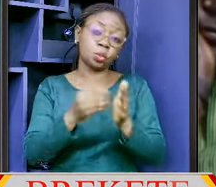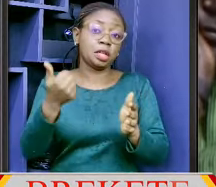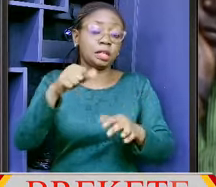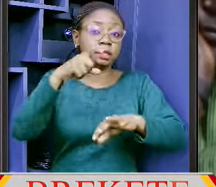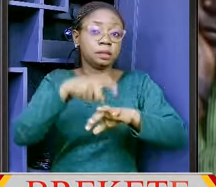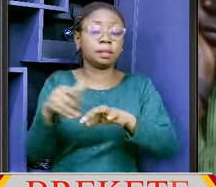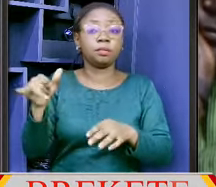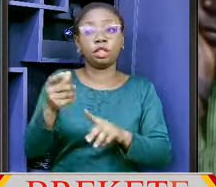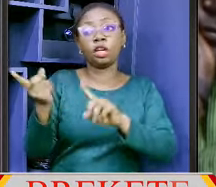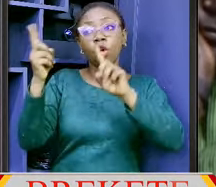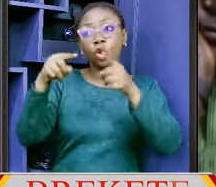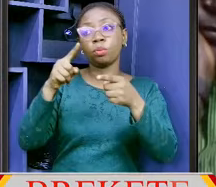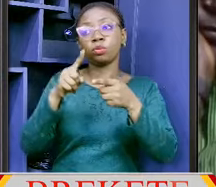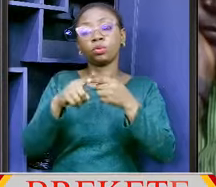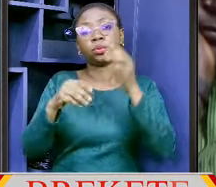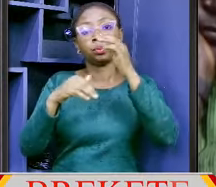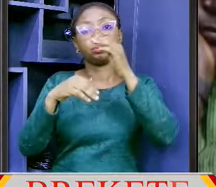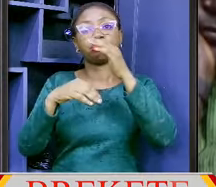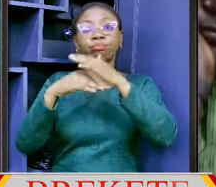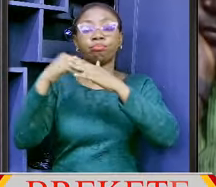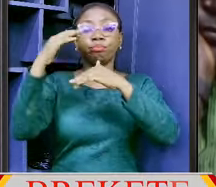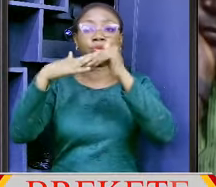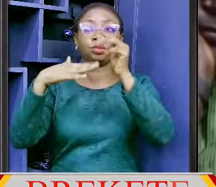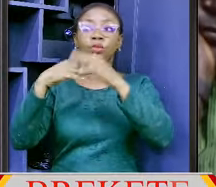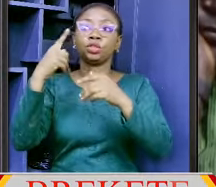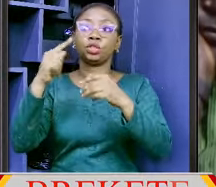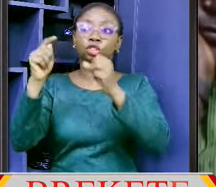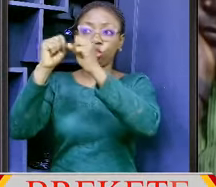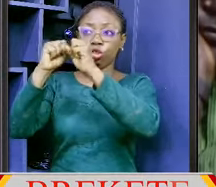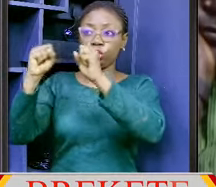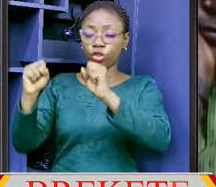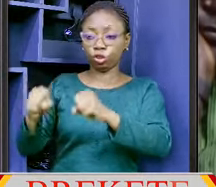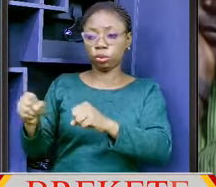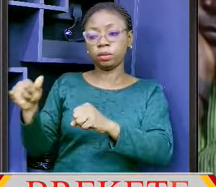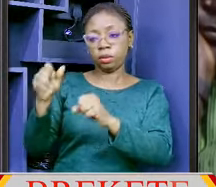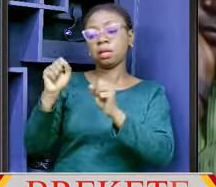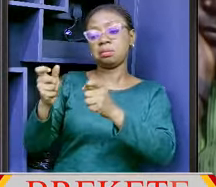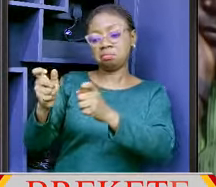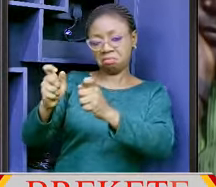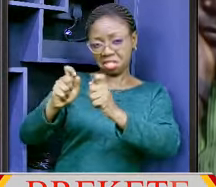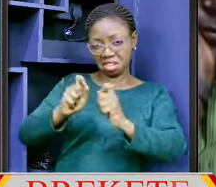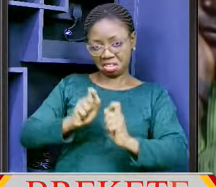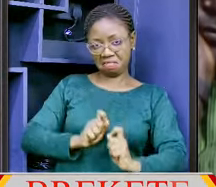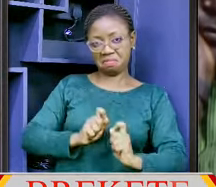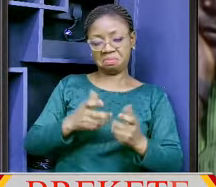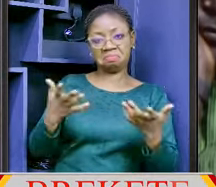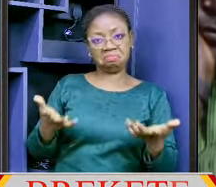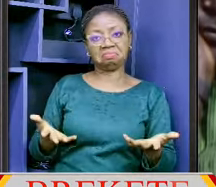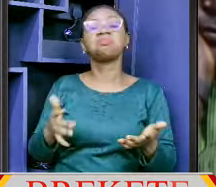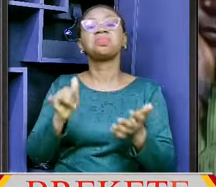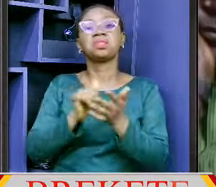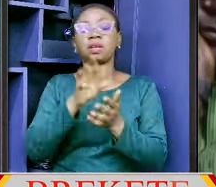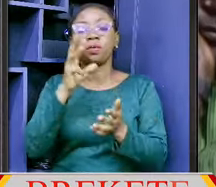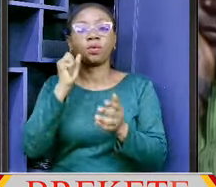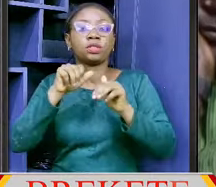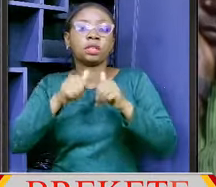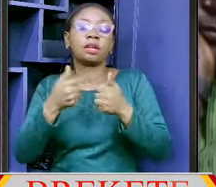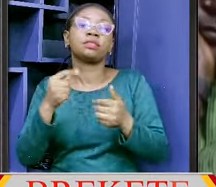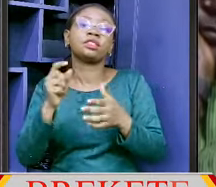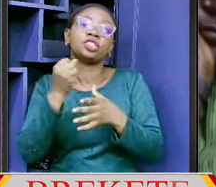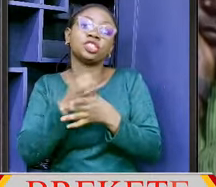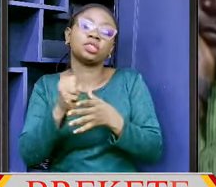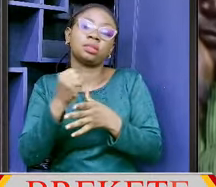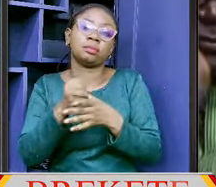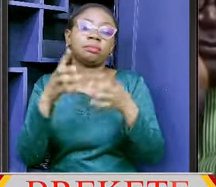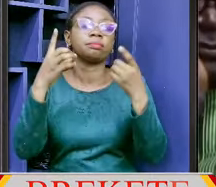to do, to build the shop in one small portion that remained there, they can give it to him. That was how that sharing